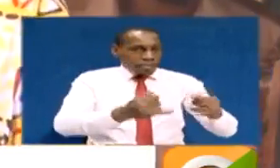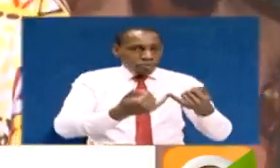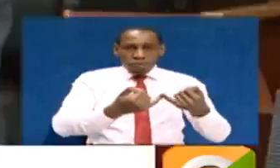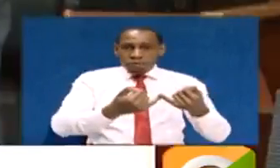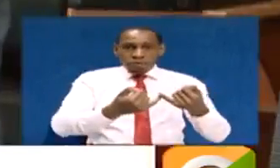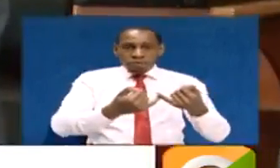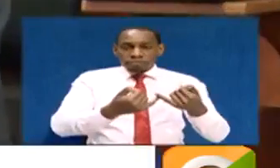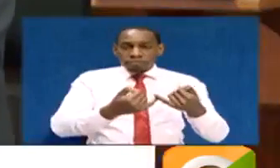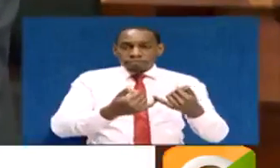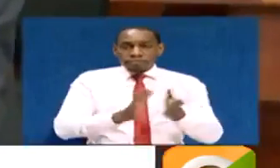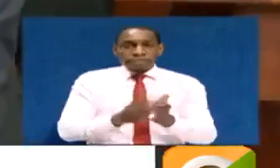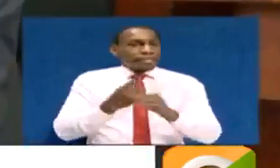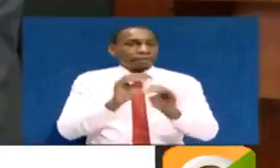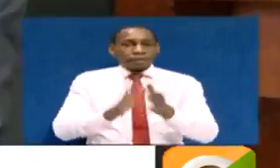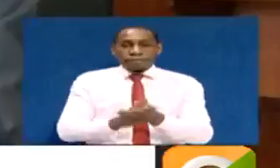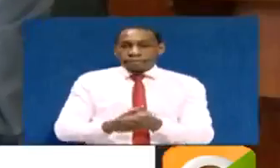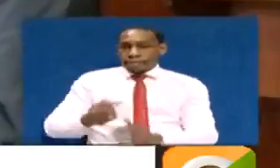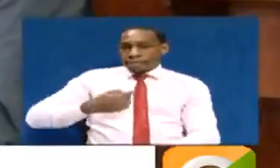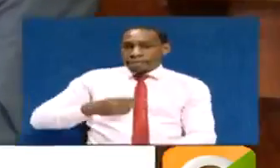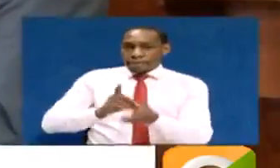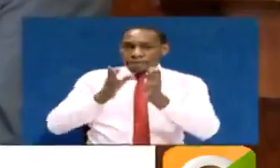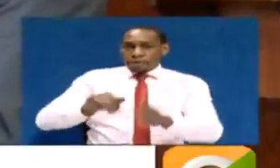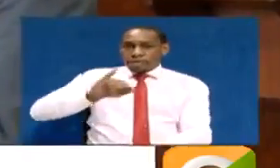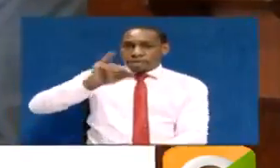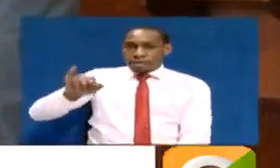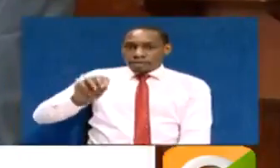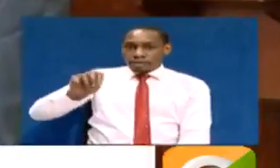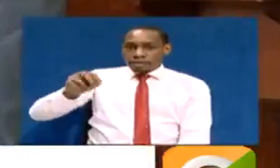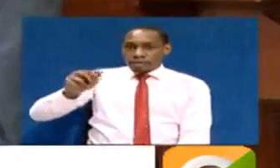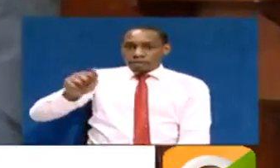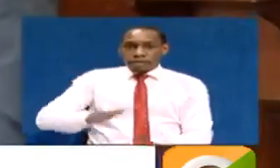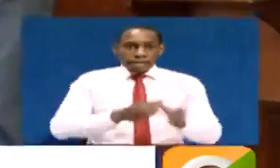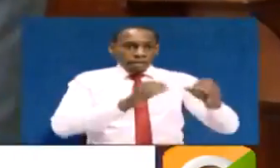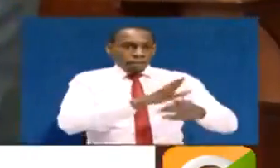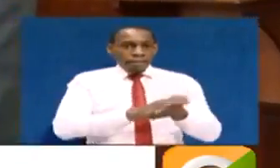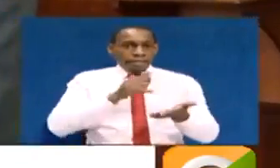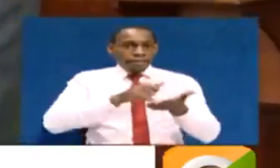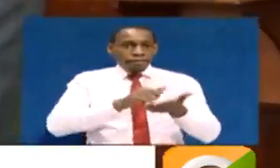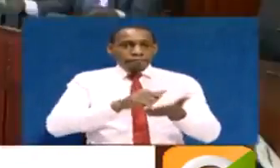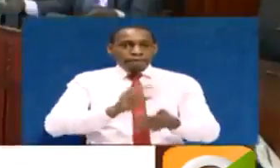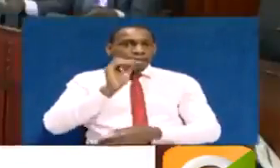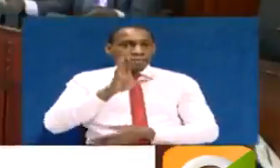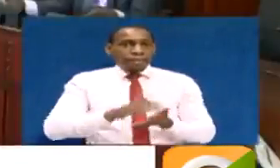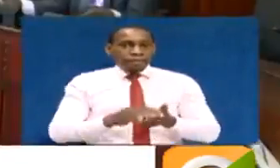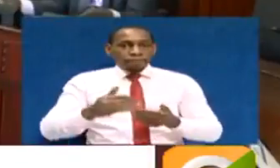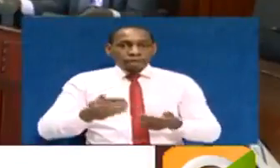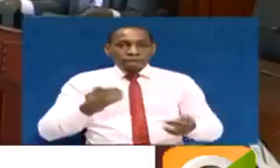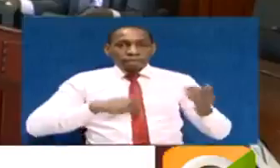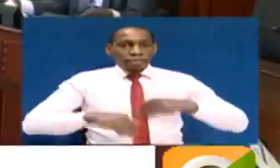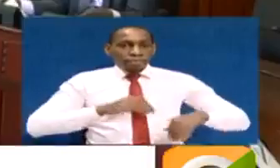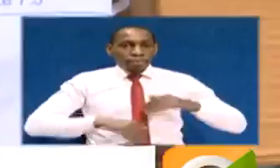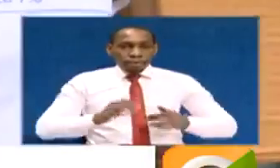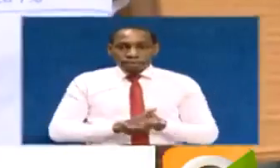is not new. I, Dr. Jonah Manjari Mwangi. KEMSA has been embroiled in multi-billion scandals. At the